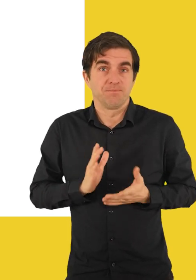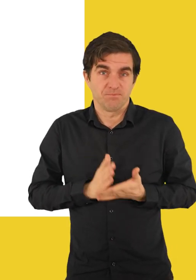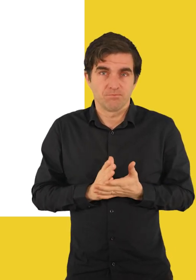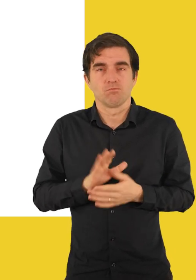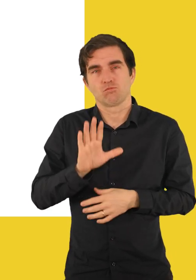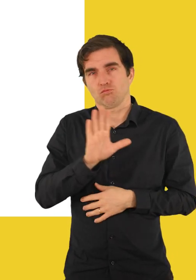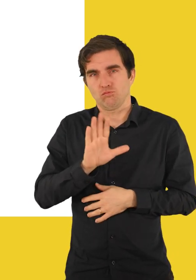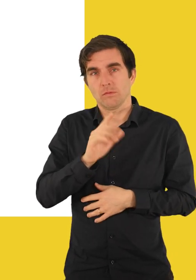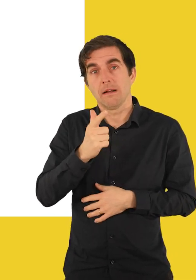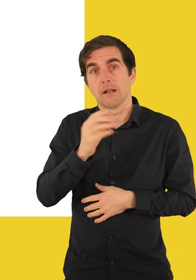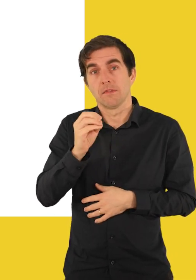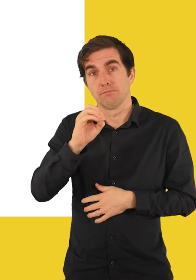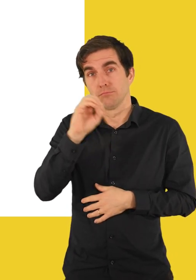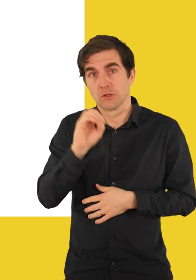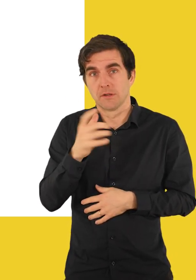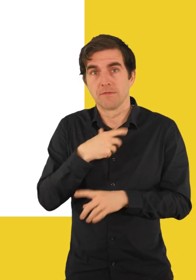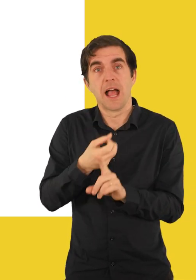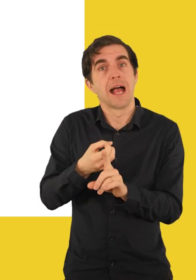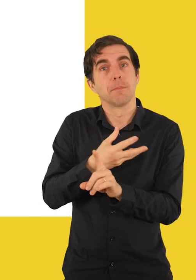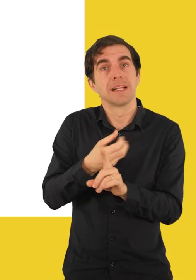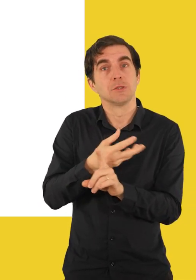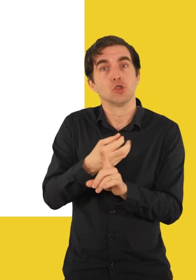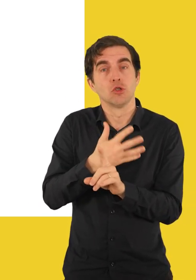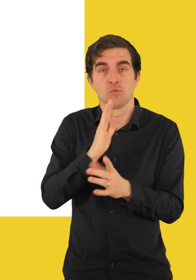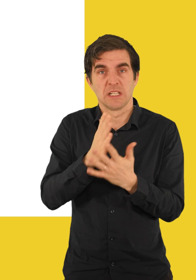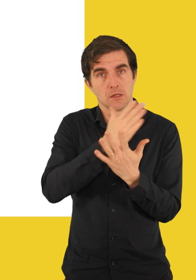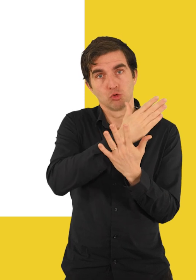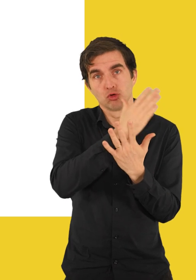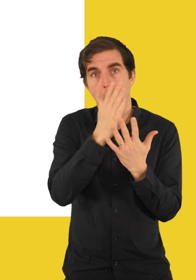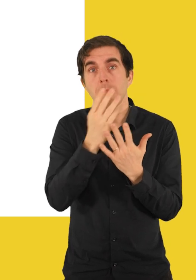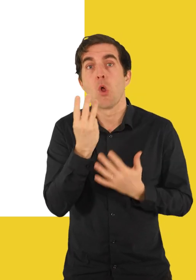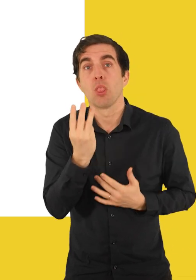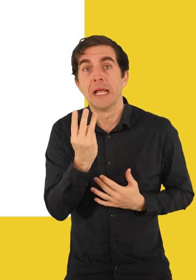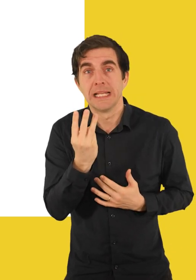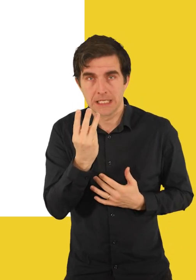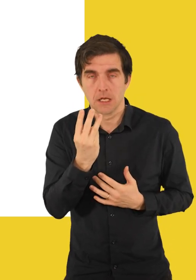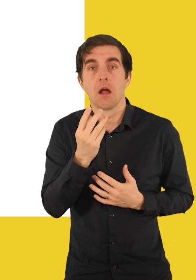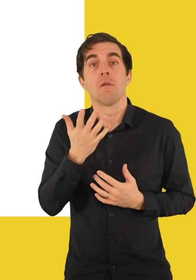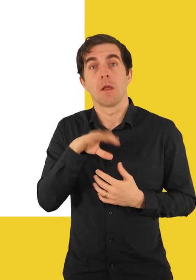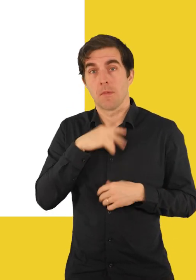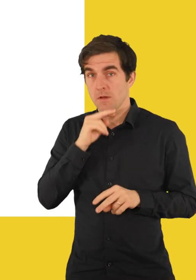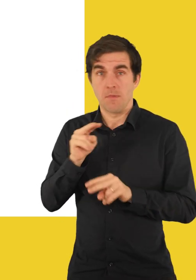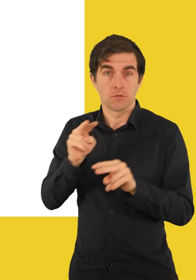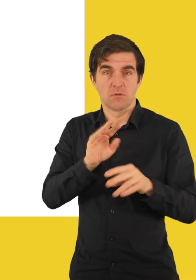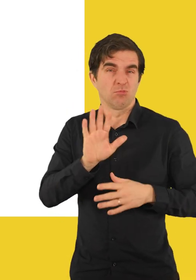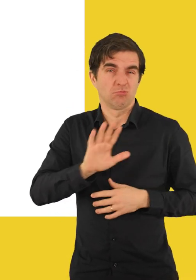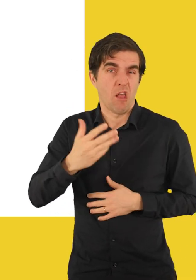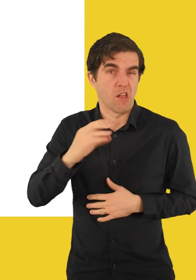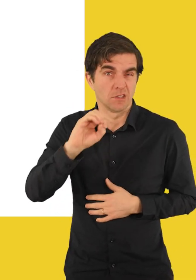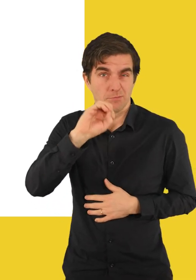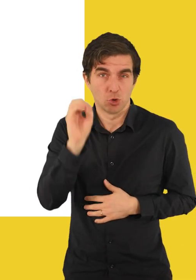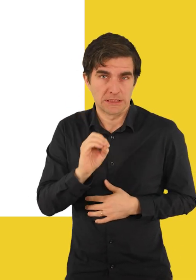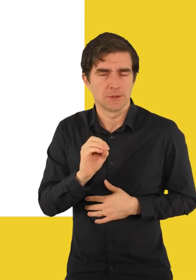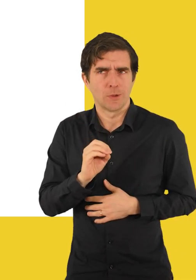so originally we thought about 70% of emissions were scope 3, but from the monitor we know it's up to 90%, and that shows